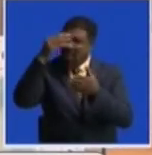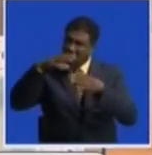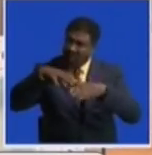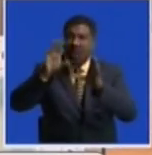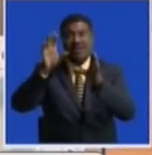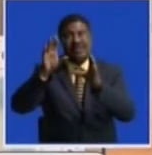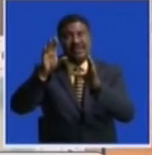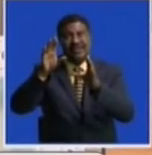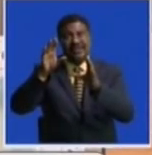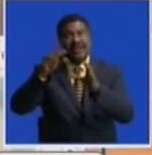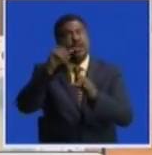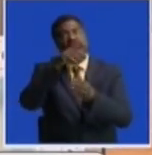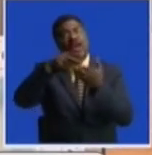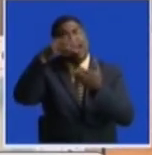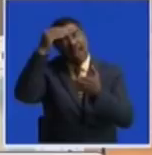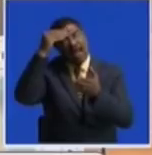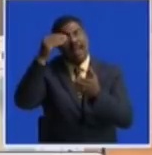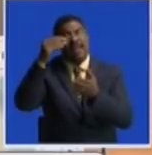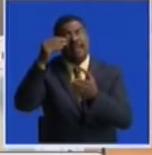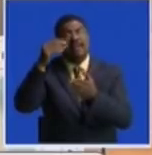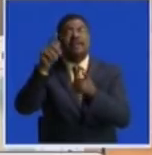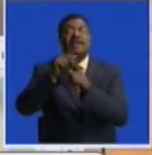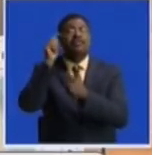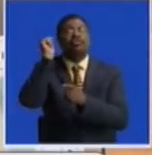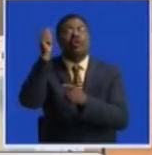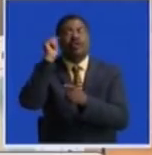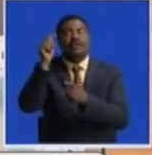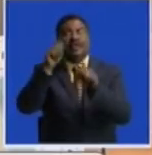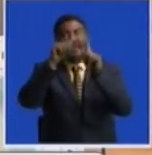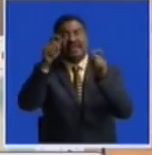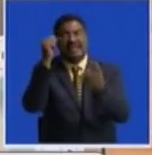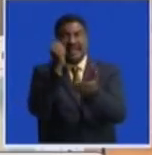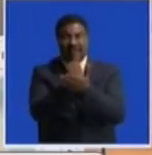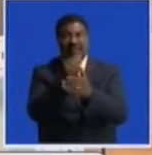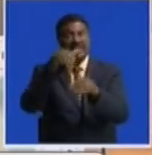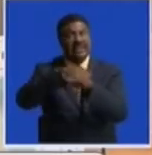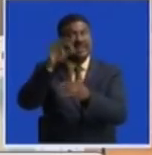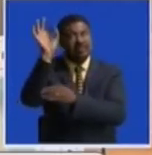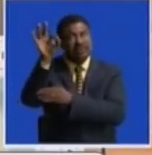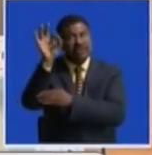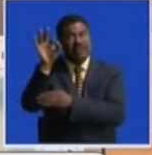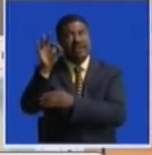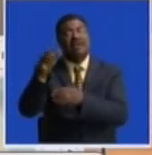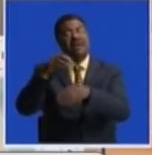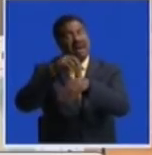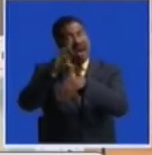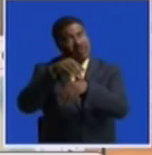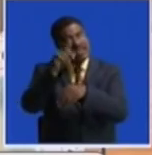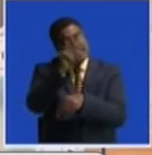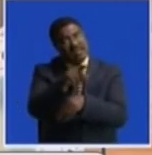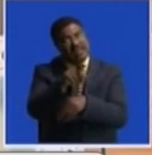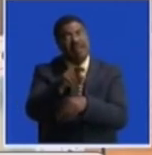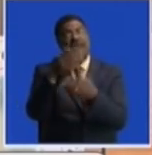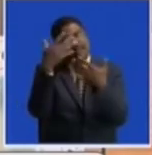embarking on training in theology. She received a certificate in preaching and counseling in 2008 and a certificate